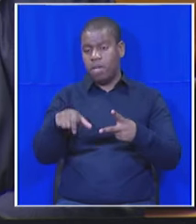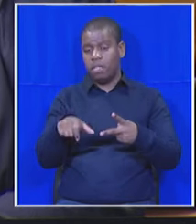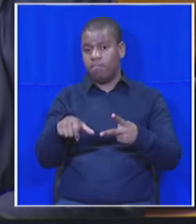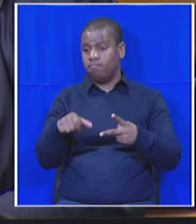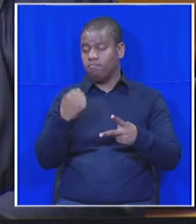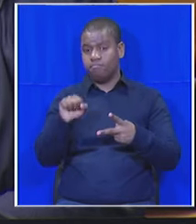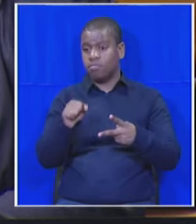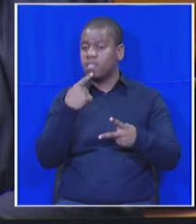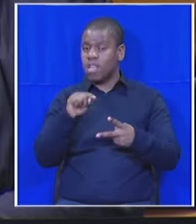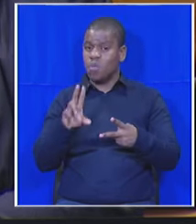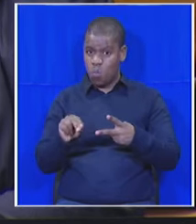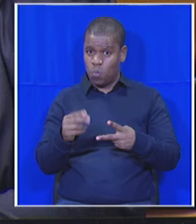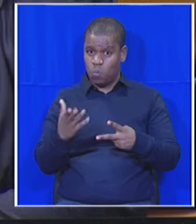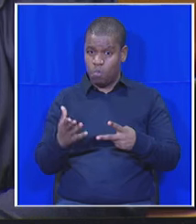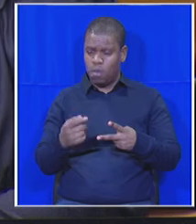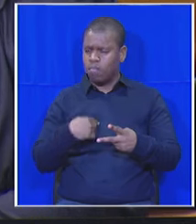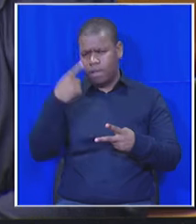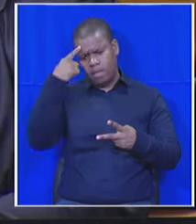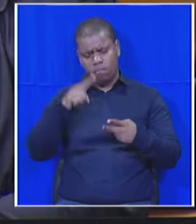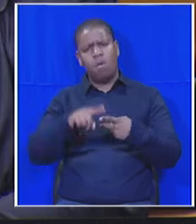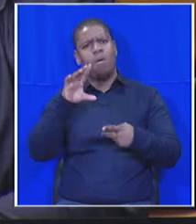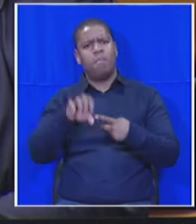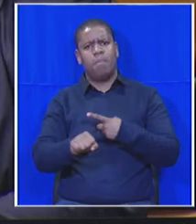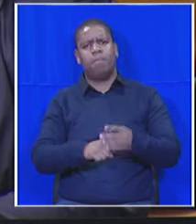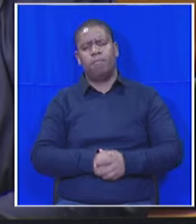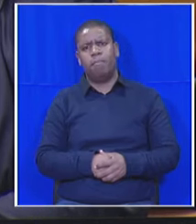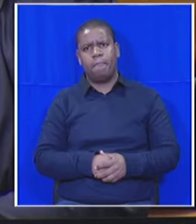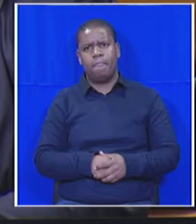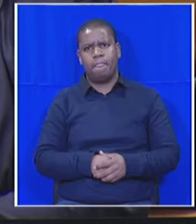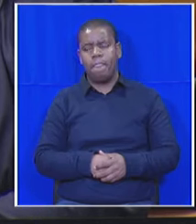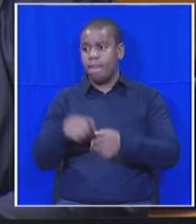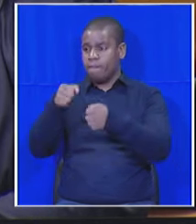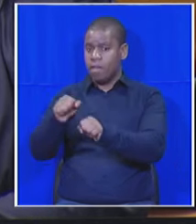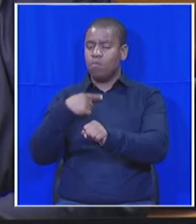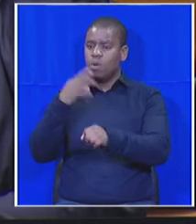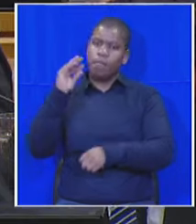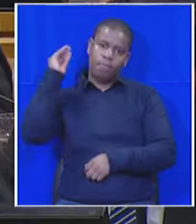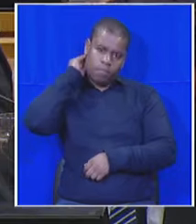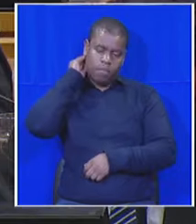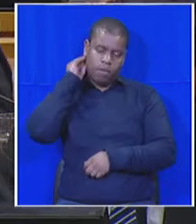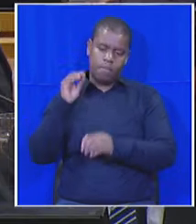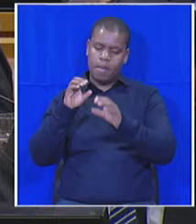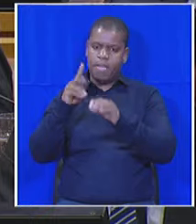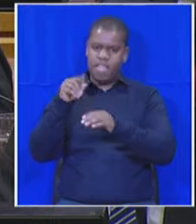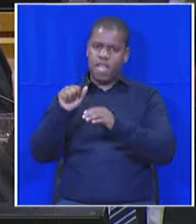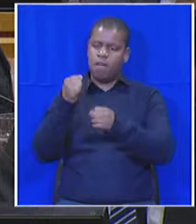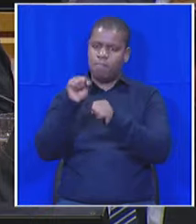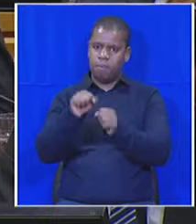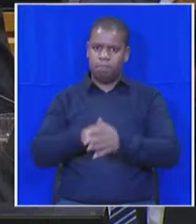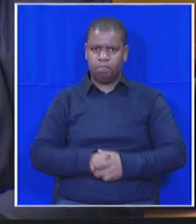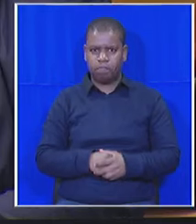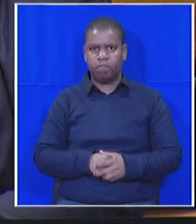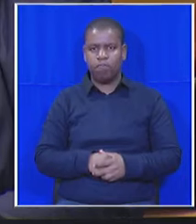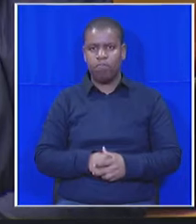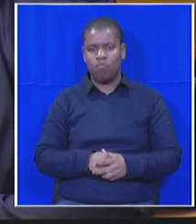no. I think the ayes have it. Chair, would you please note the objection of the DA? Thank you. The objection